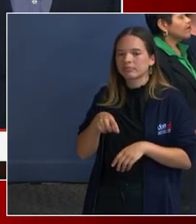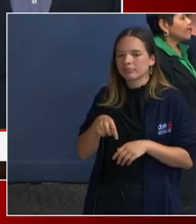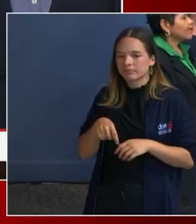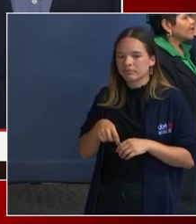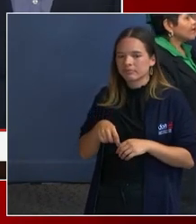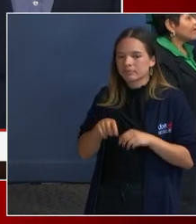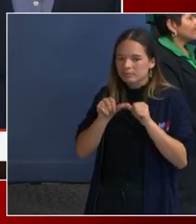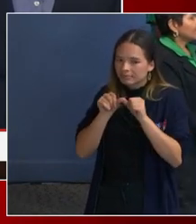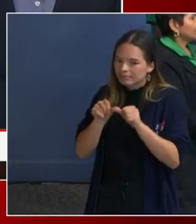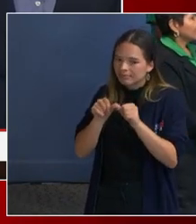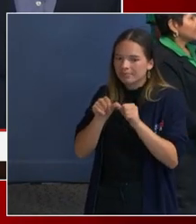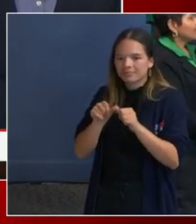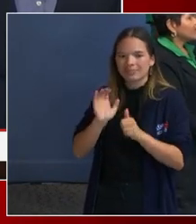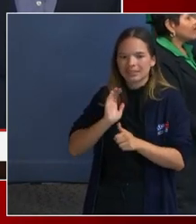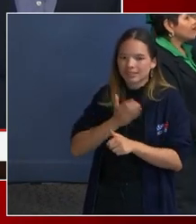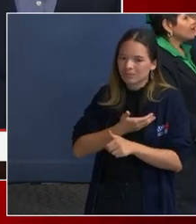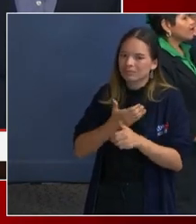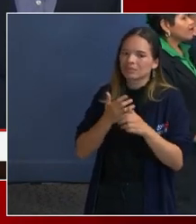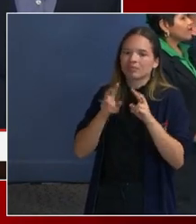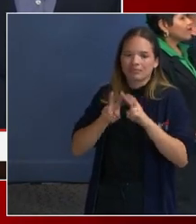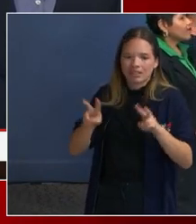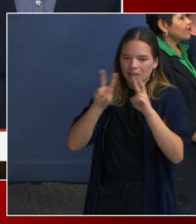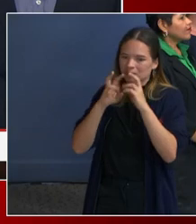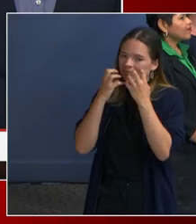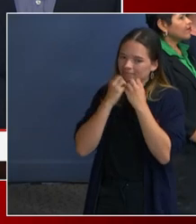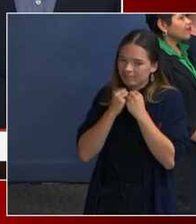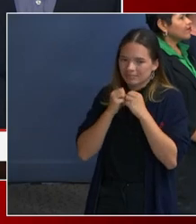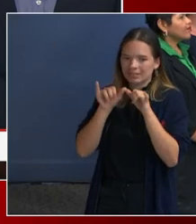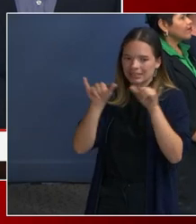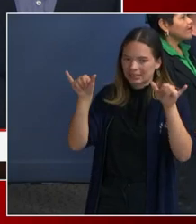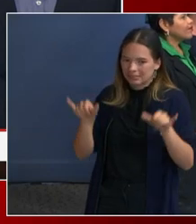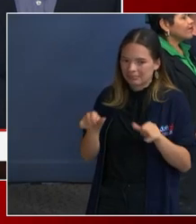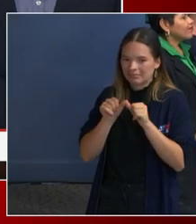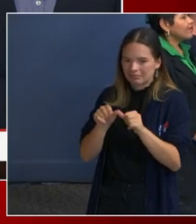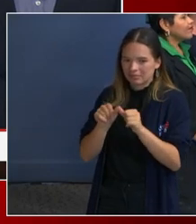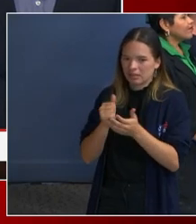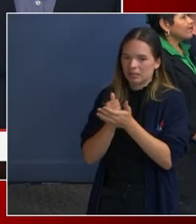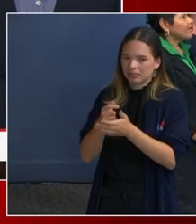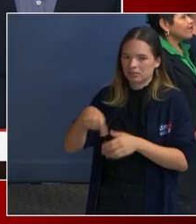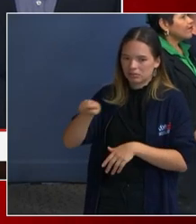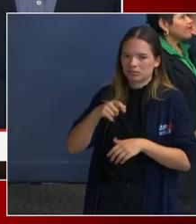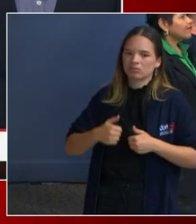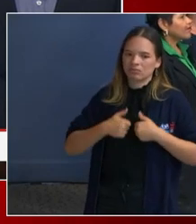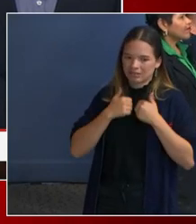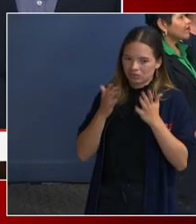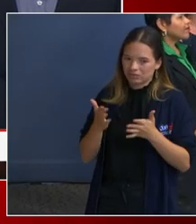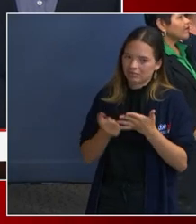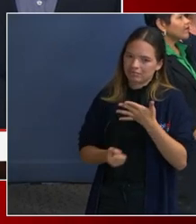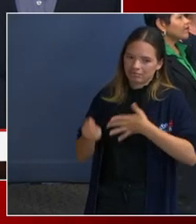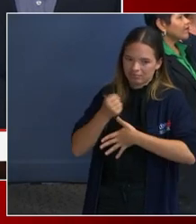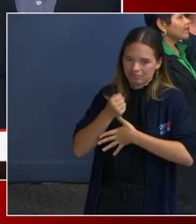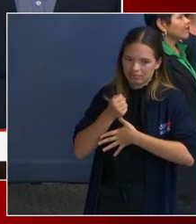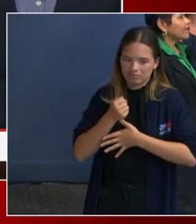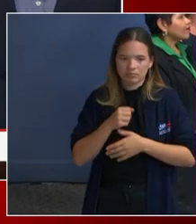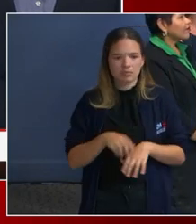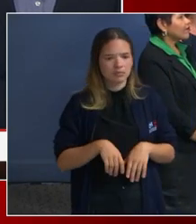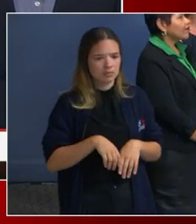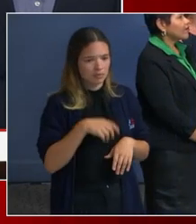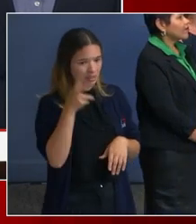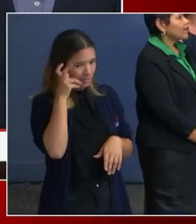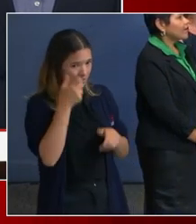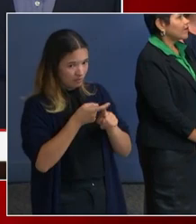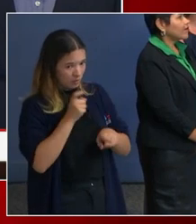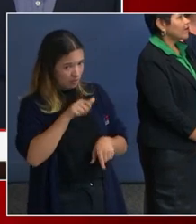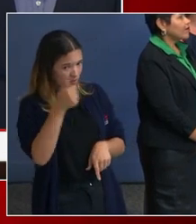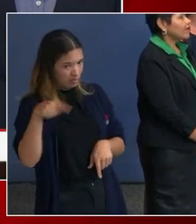values and that our systems continue to work for them. So are you hearing from them? Or? I do hear from them. I